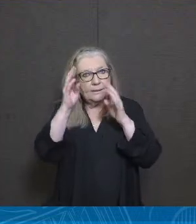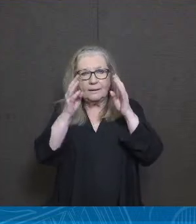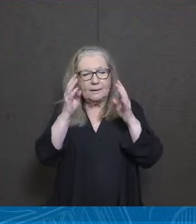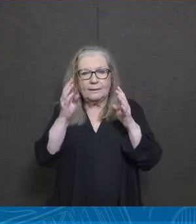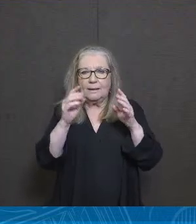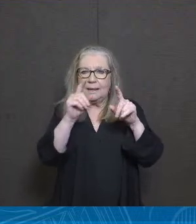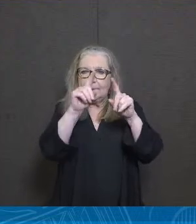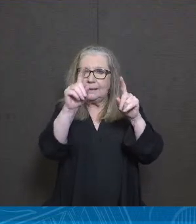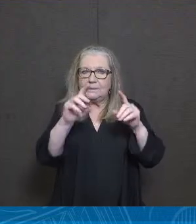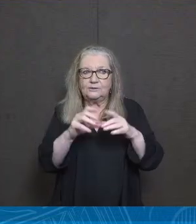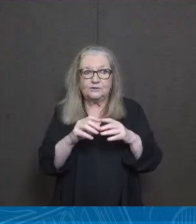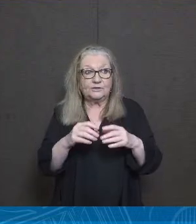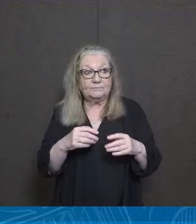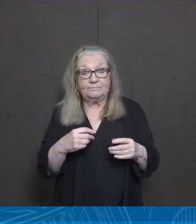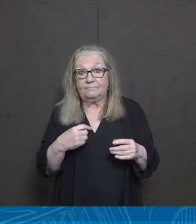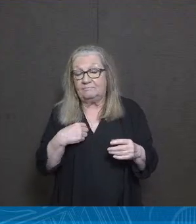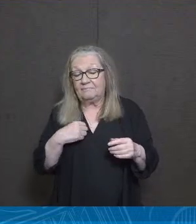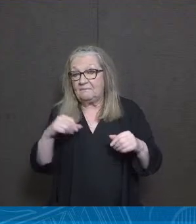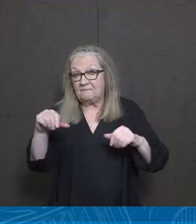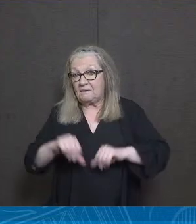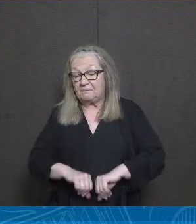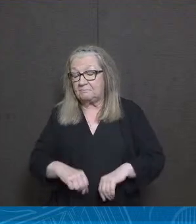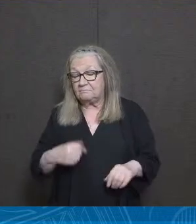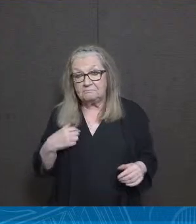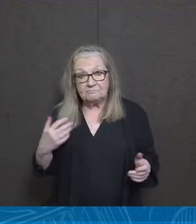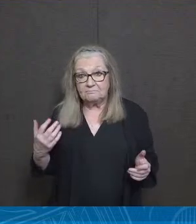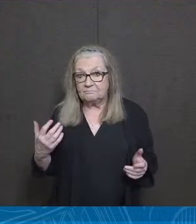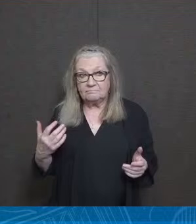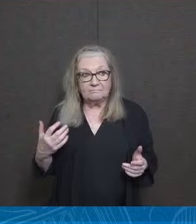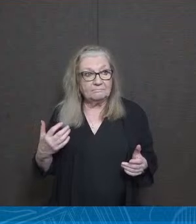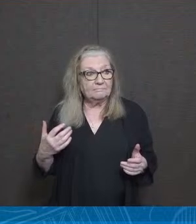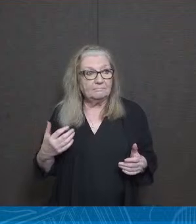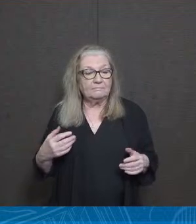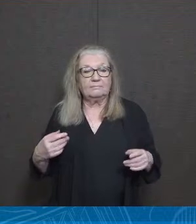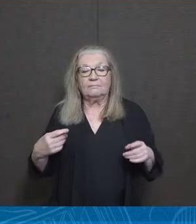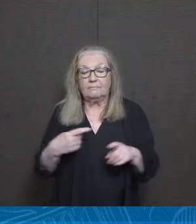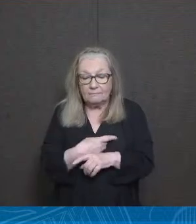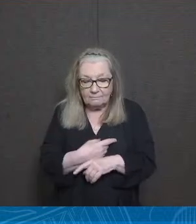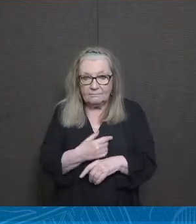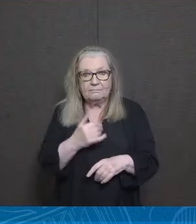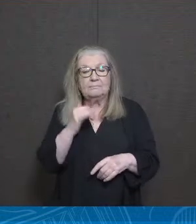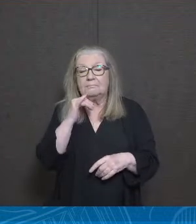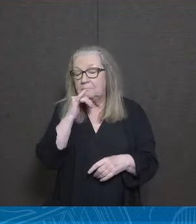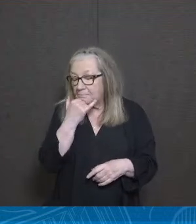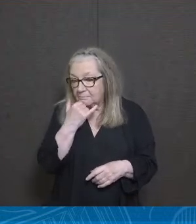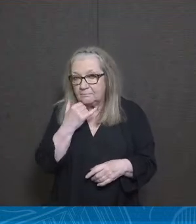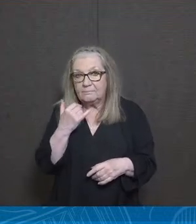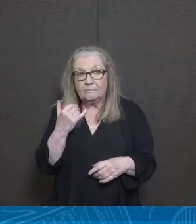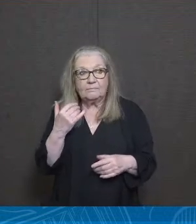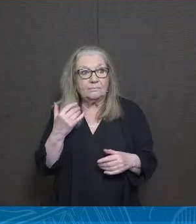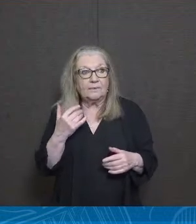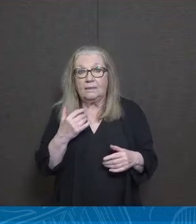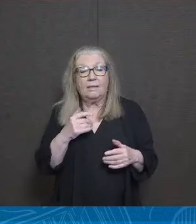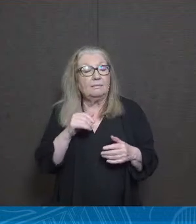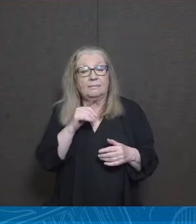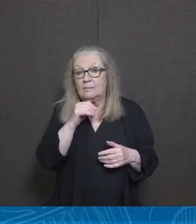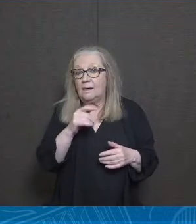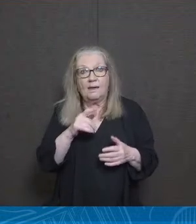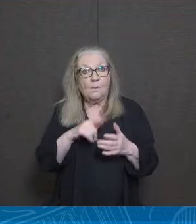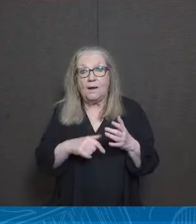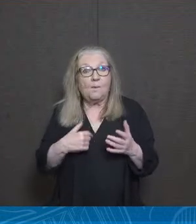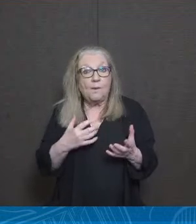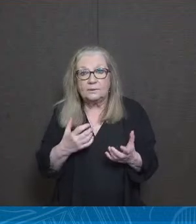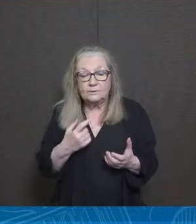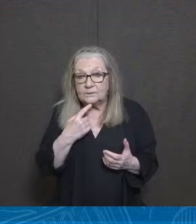I totally failed. There were a lot of biases, misrepresentations, not at all what I wanted to say.